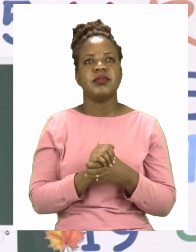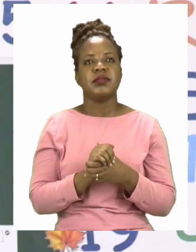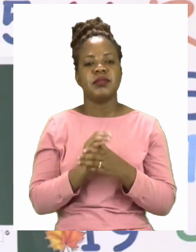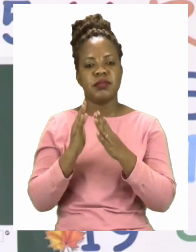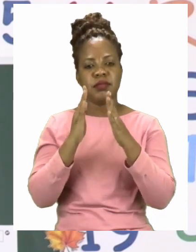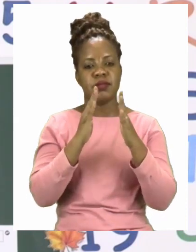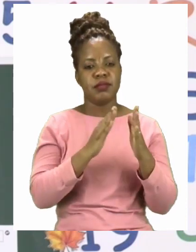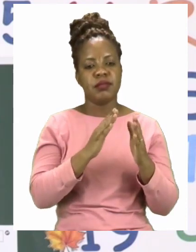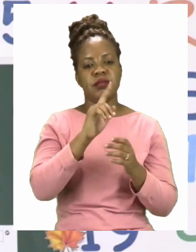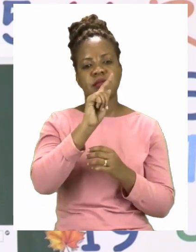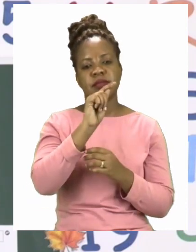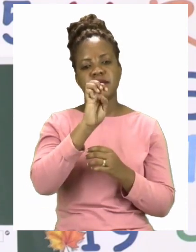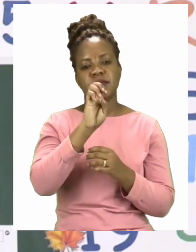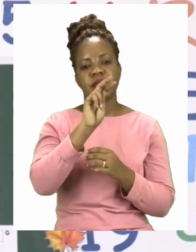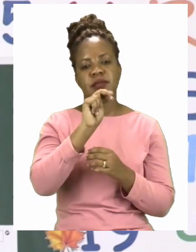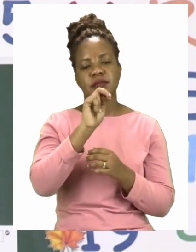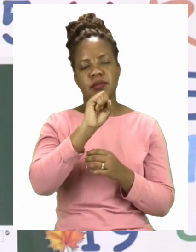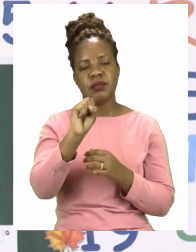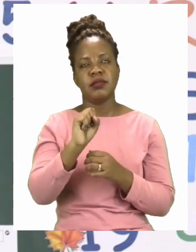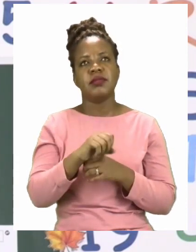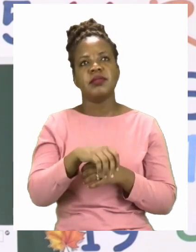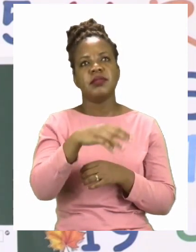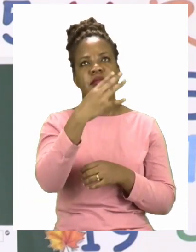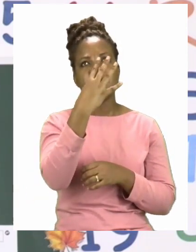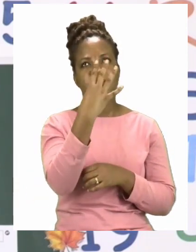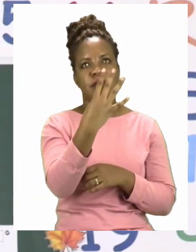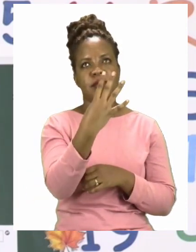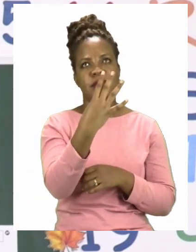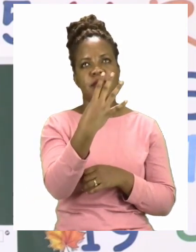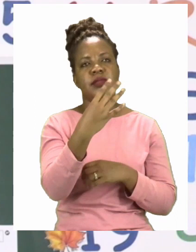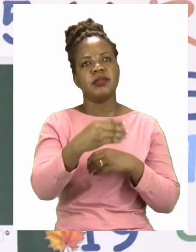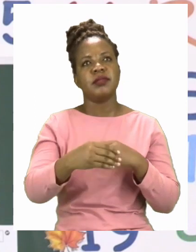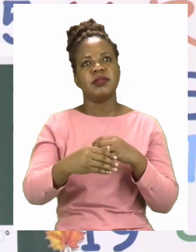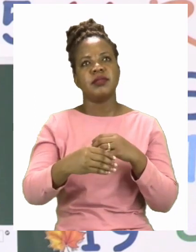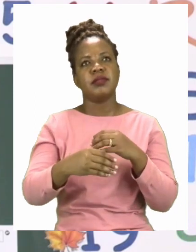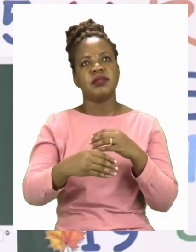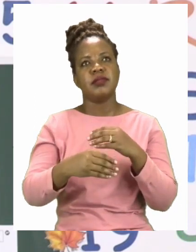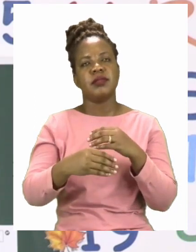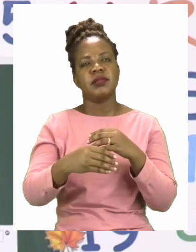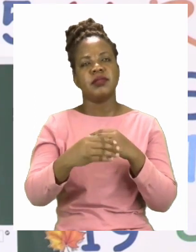to our tens, which we say 4